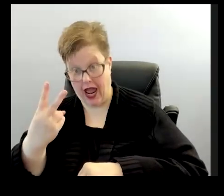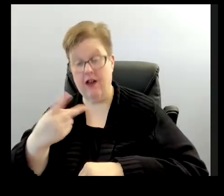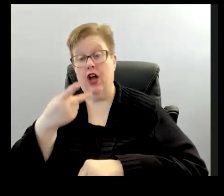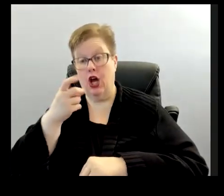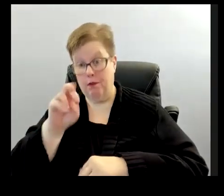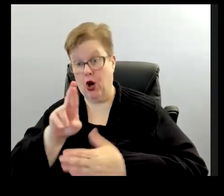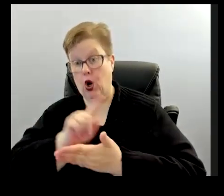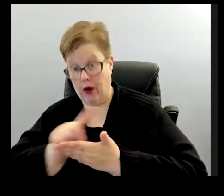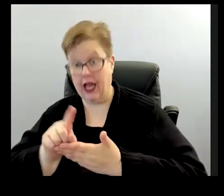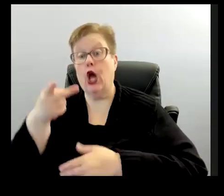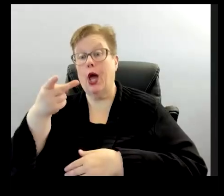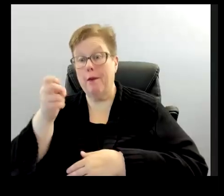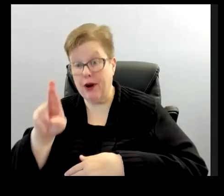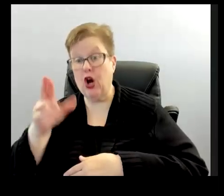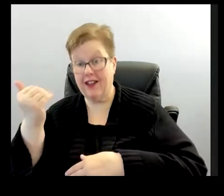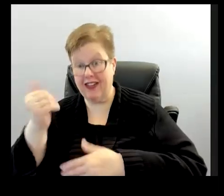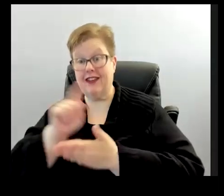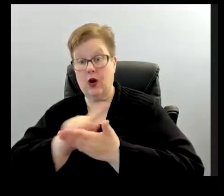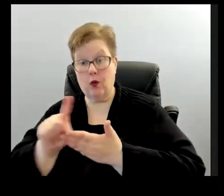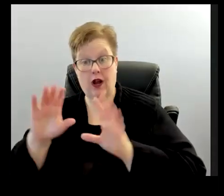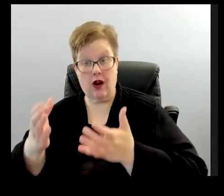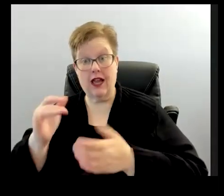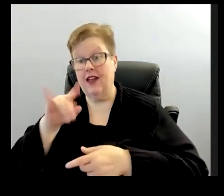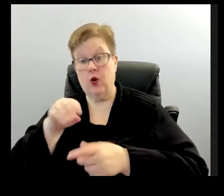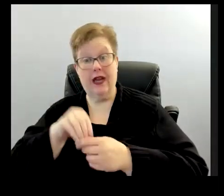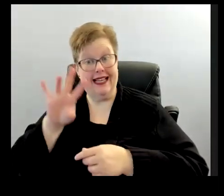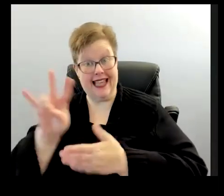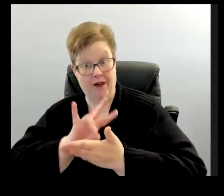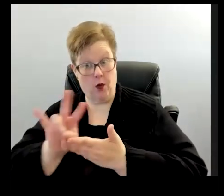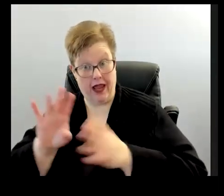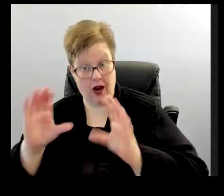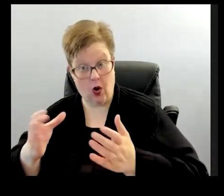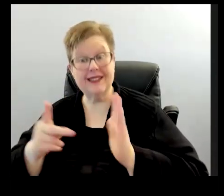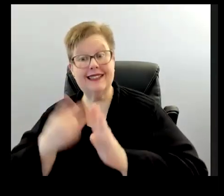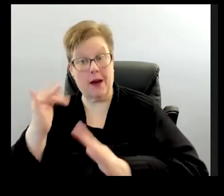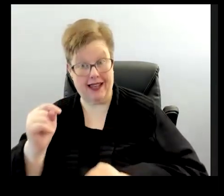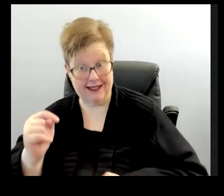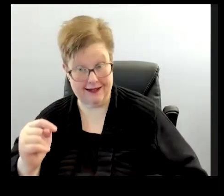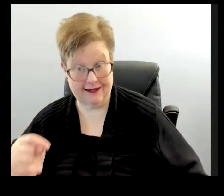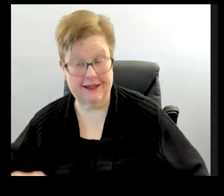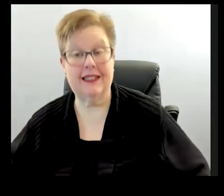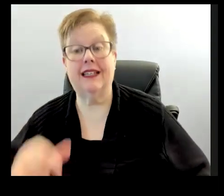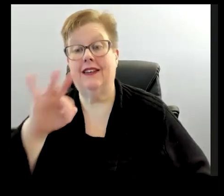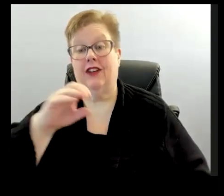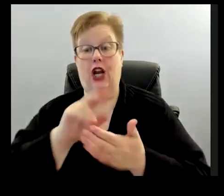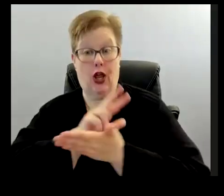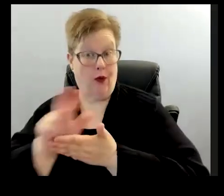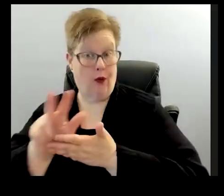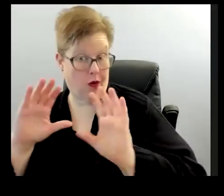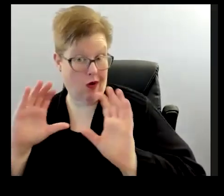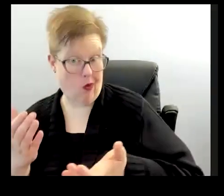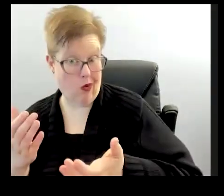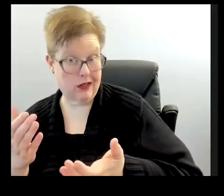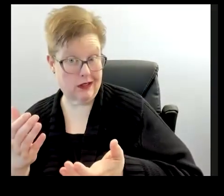15-week course. If you're in a 7-week course, double it. If you're in a 3-week